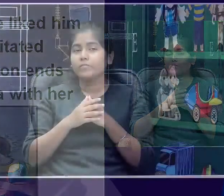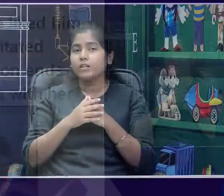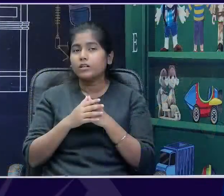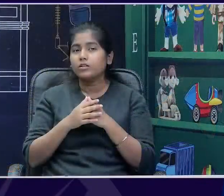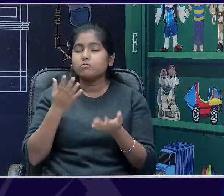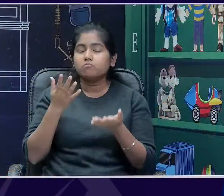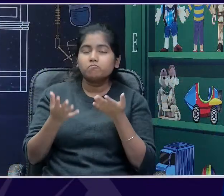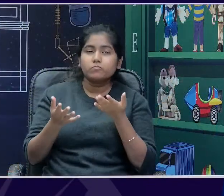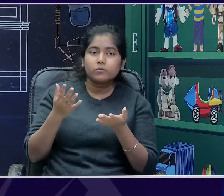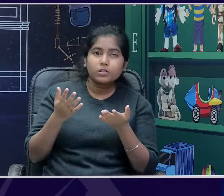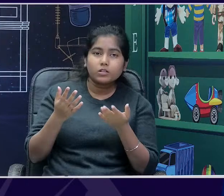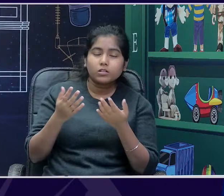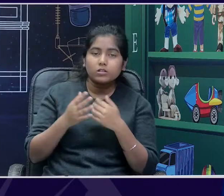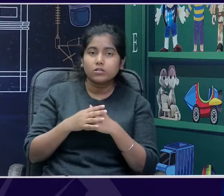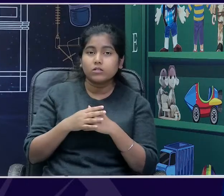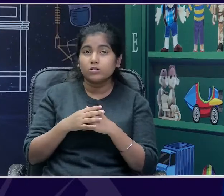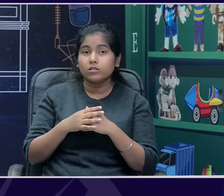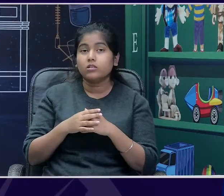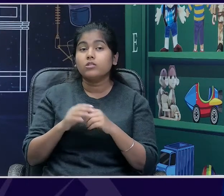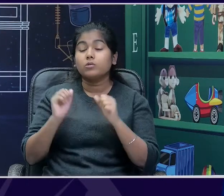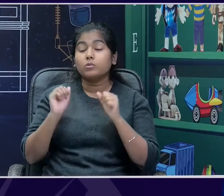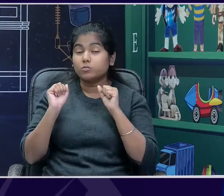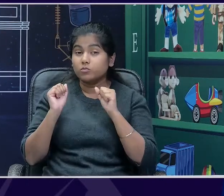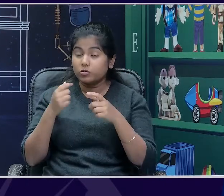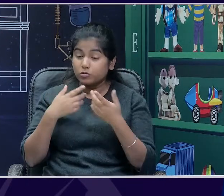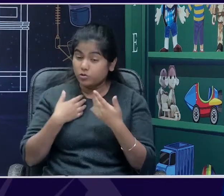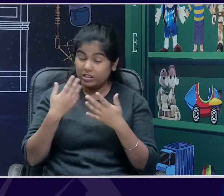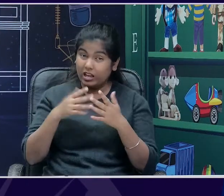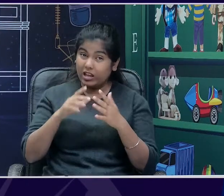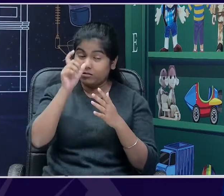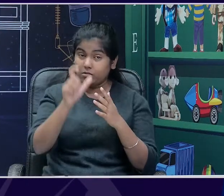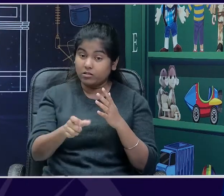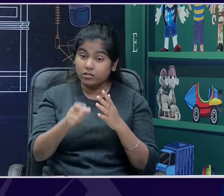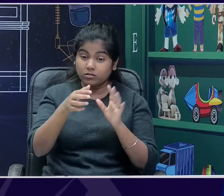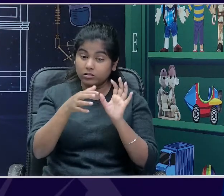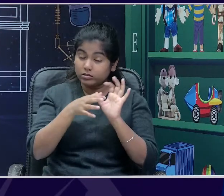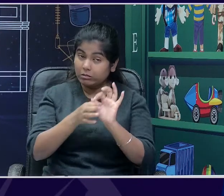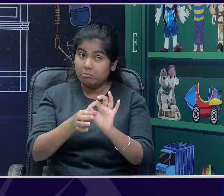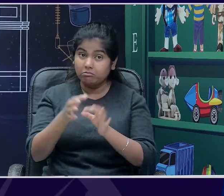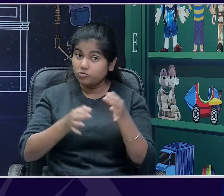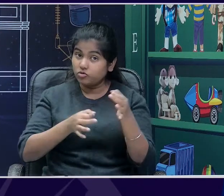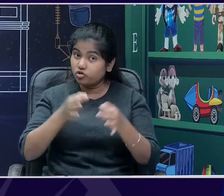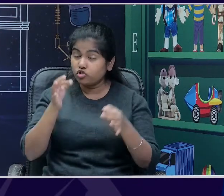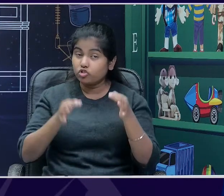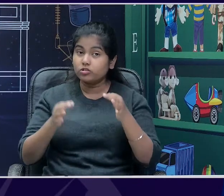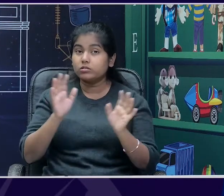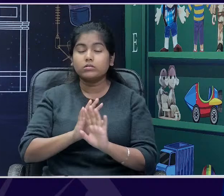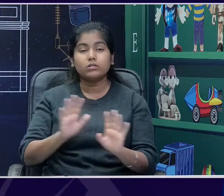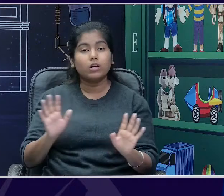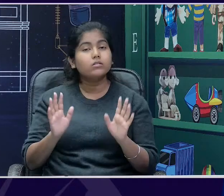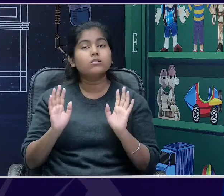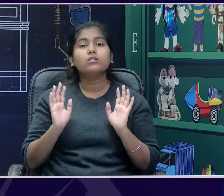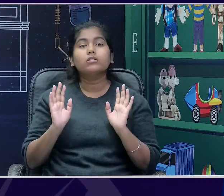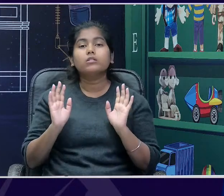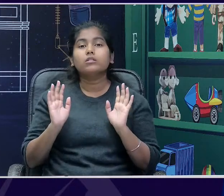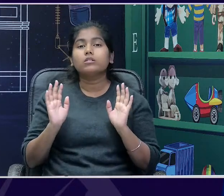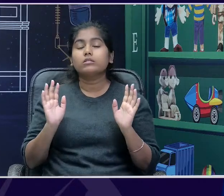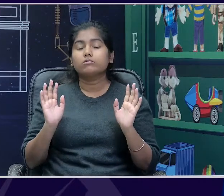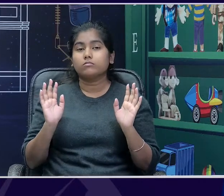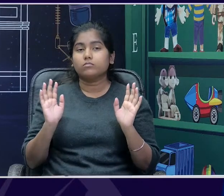our. We should not. We should not think about anyone like this, and we, should not make any